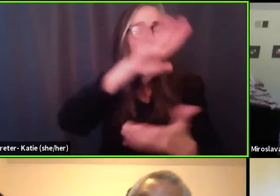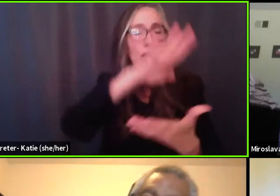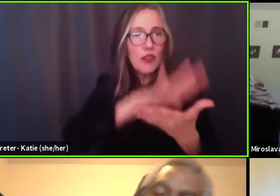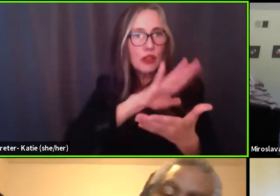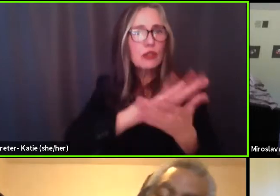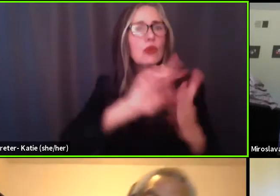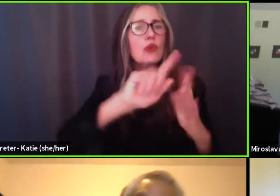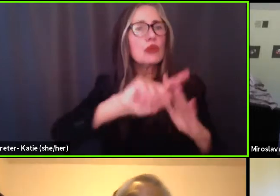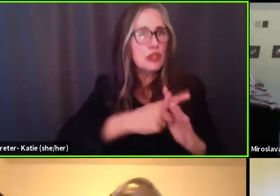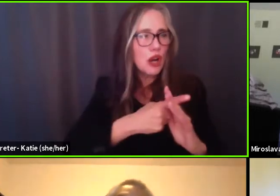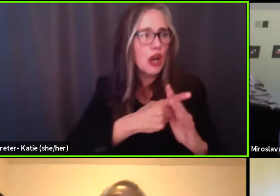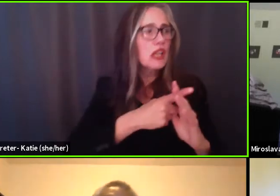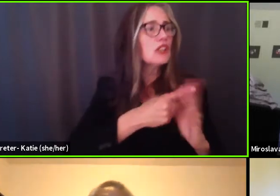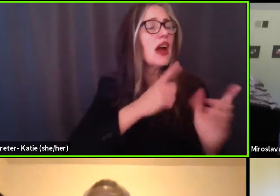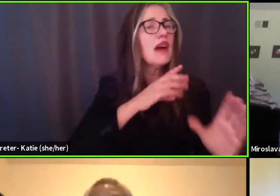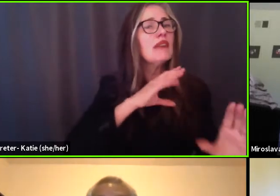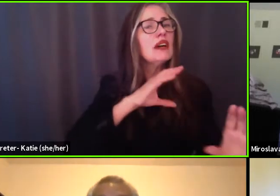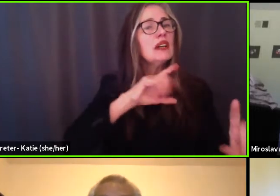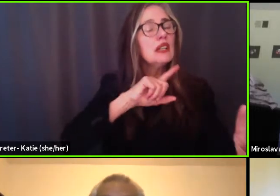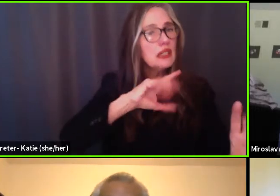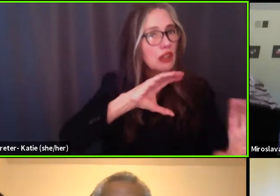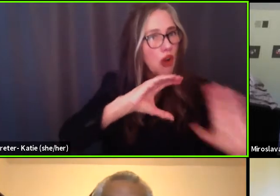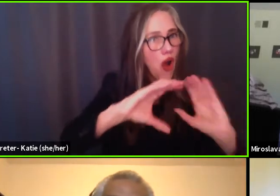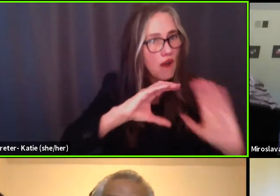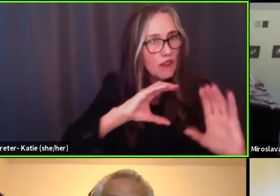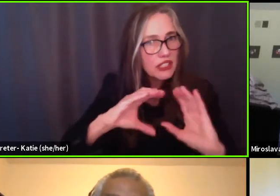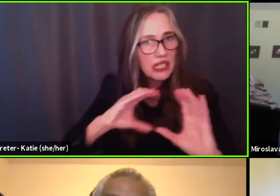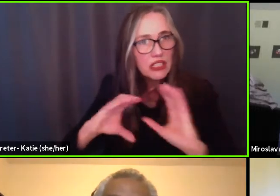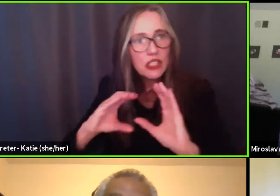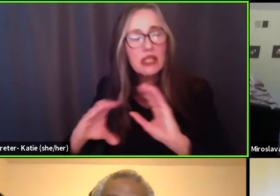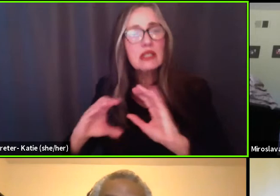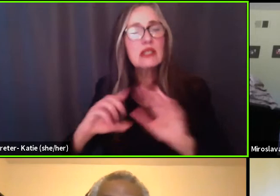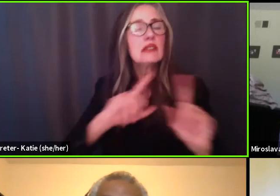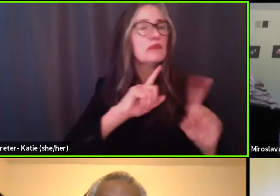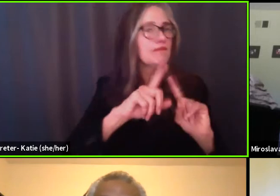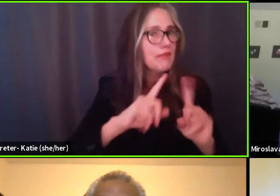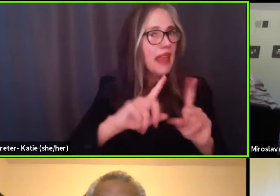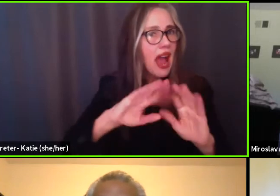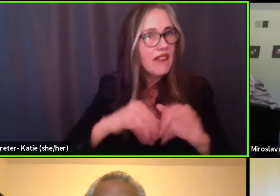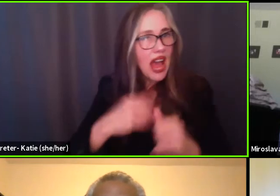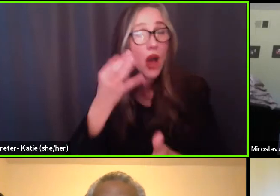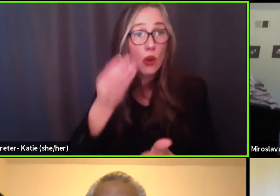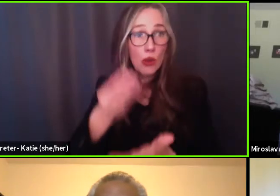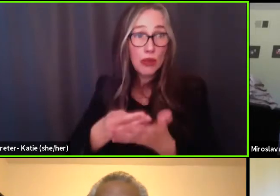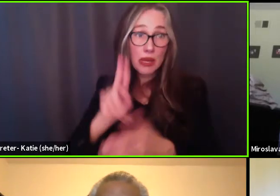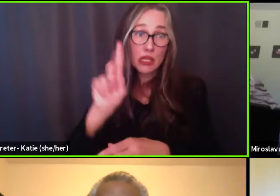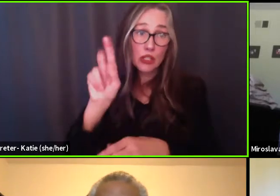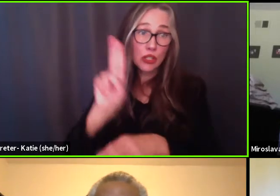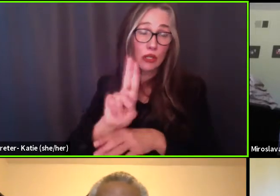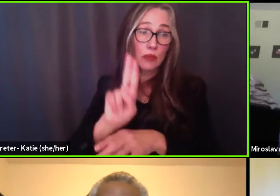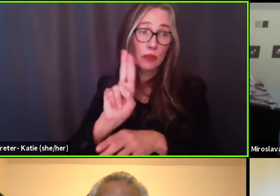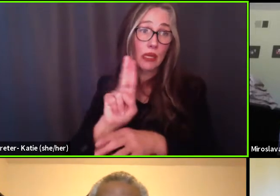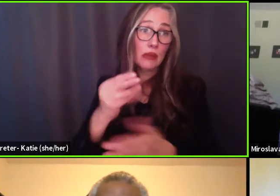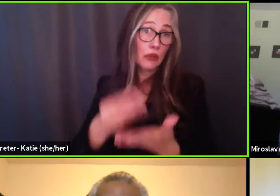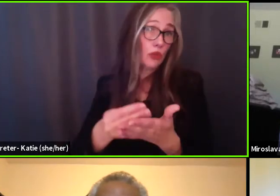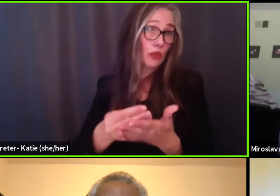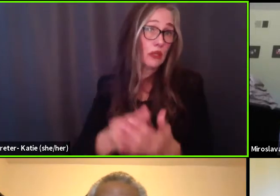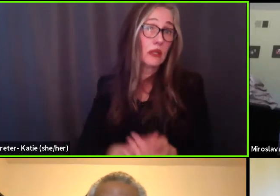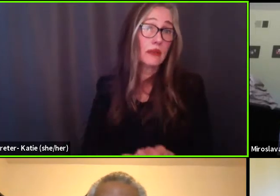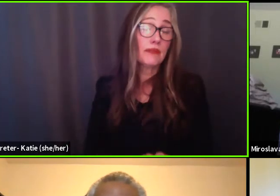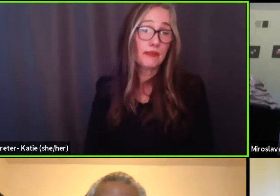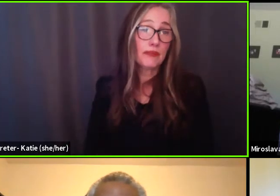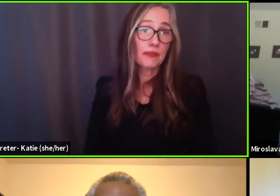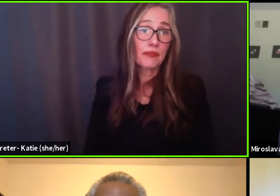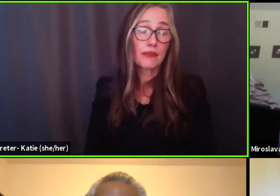um about how these funds should be used um and that conversation is ongoing and my hope is that by at some